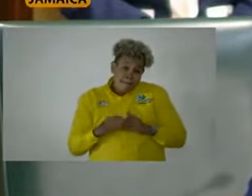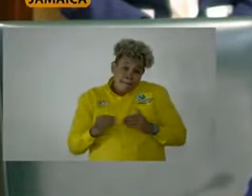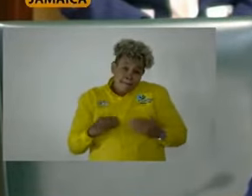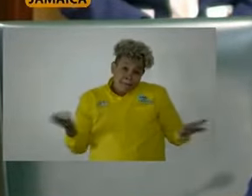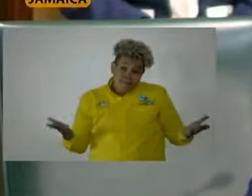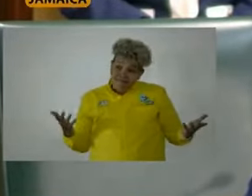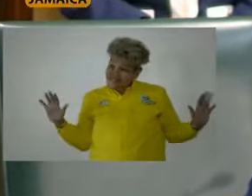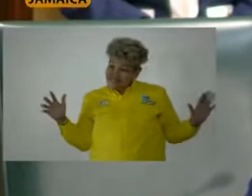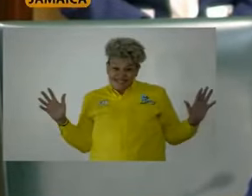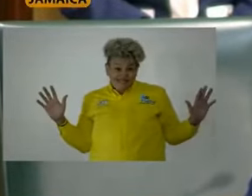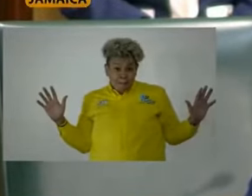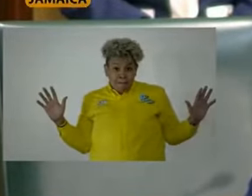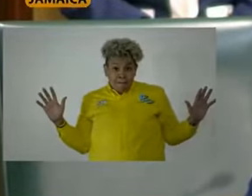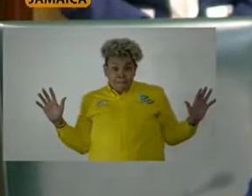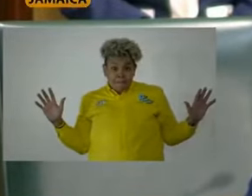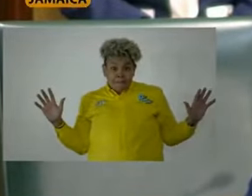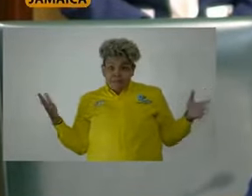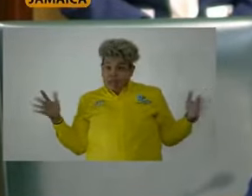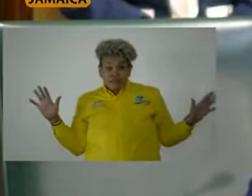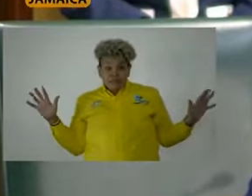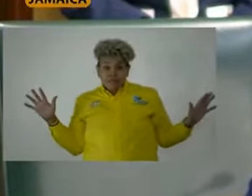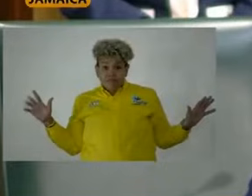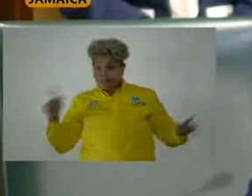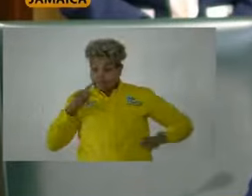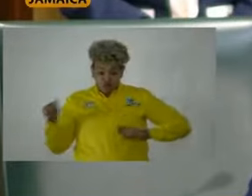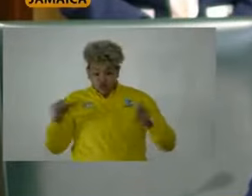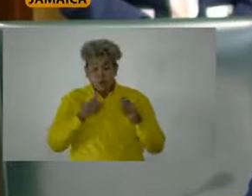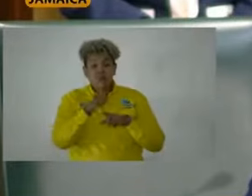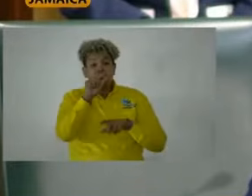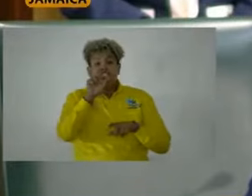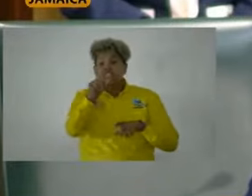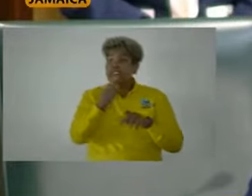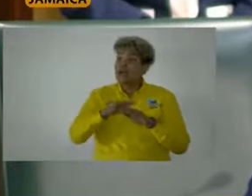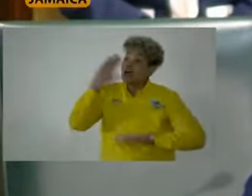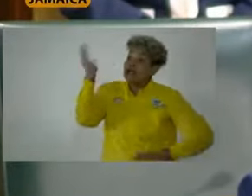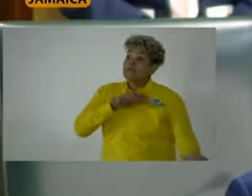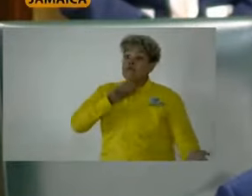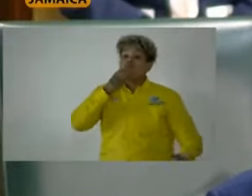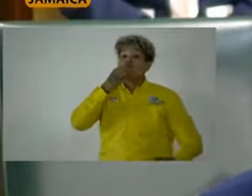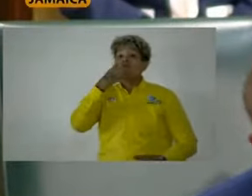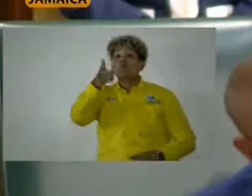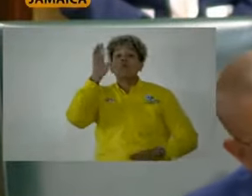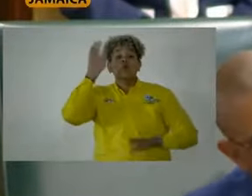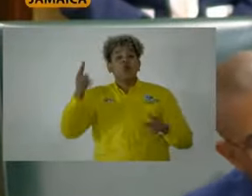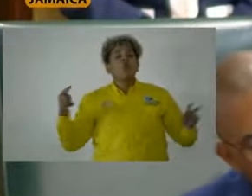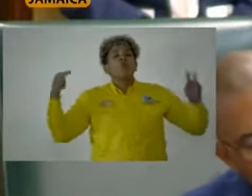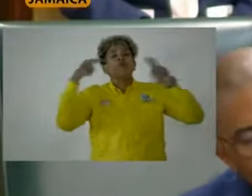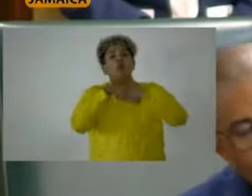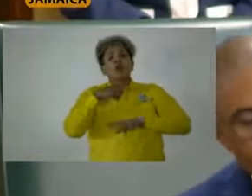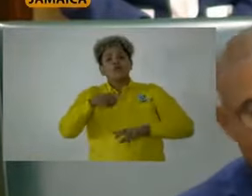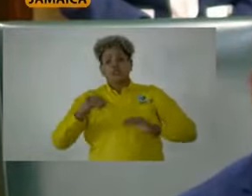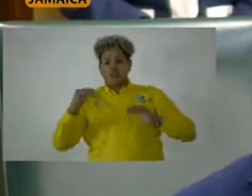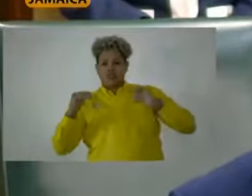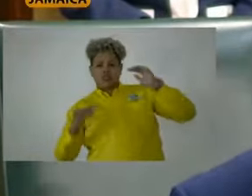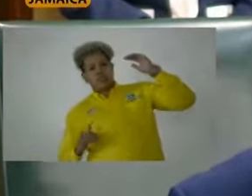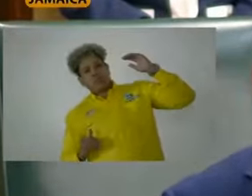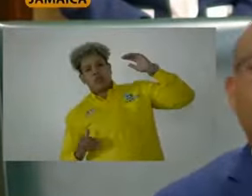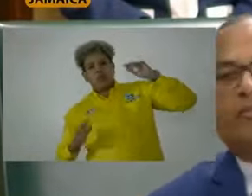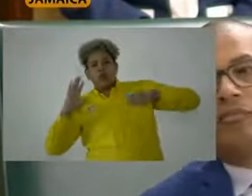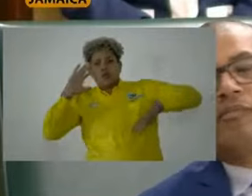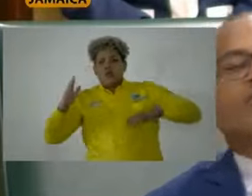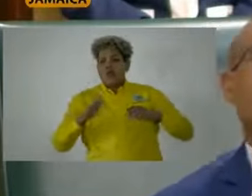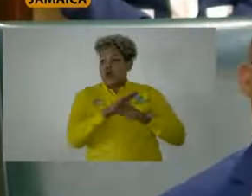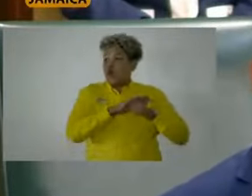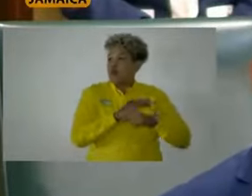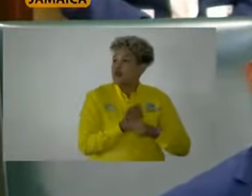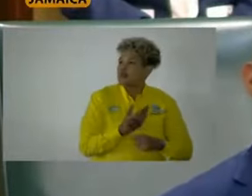$146.3 million. That's all. The removal of GCT on imported foodstuff will worsen this imbalance between